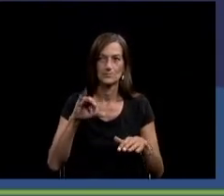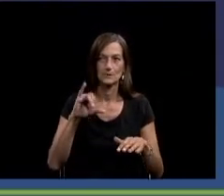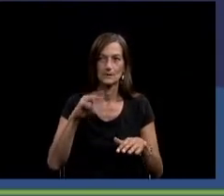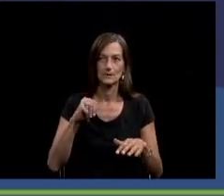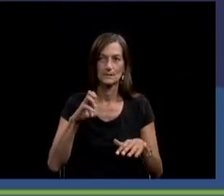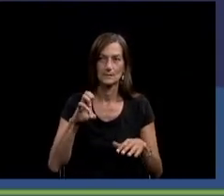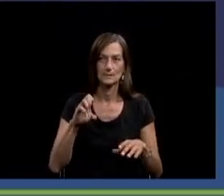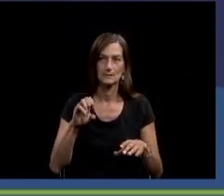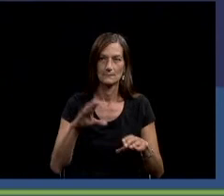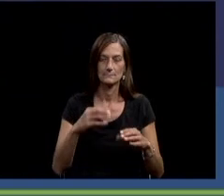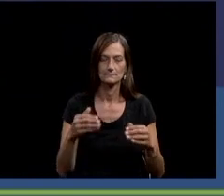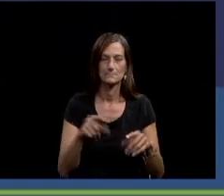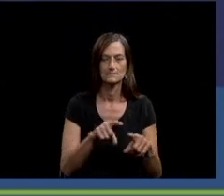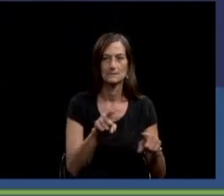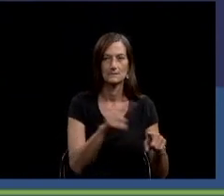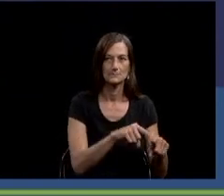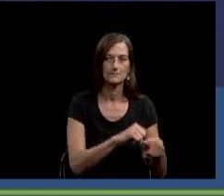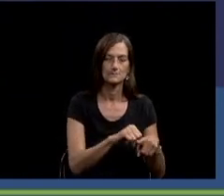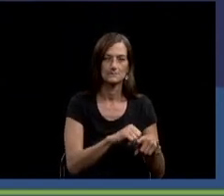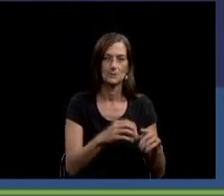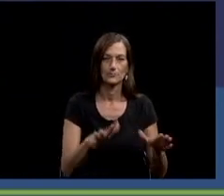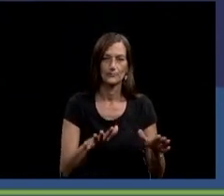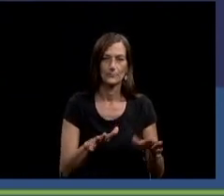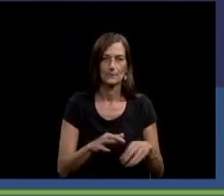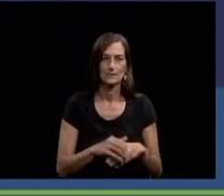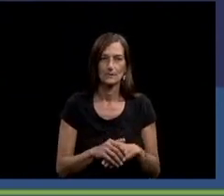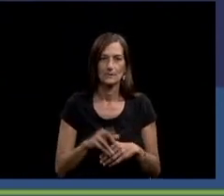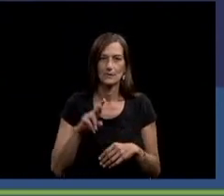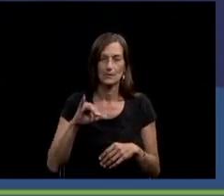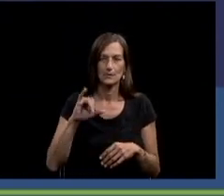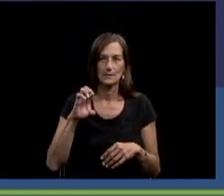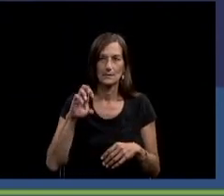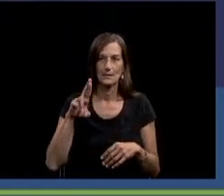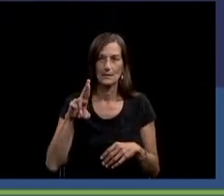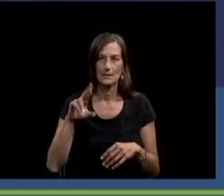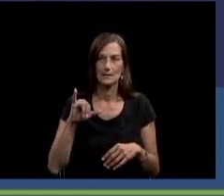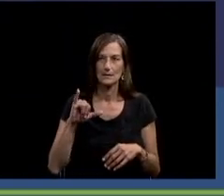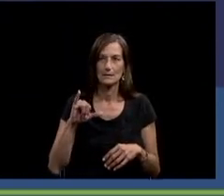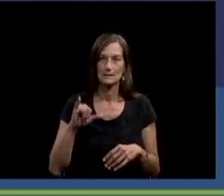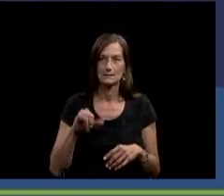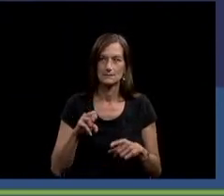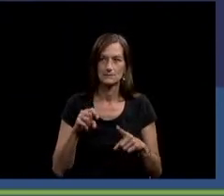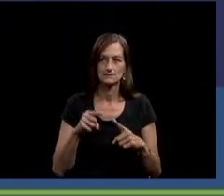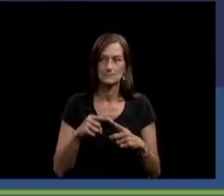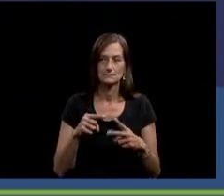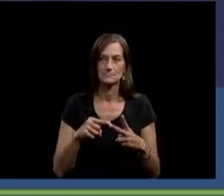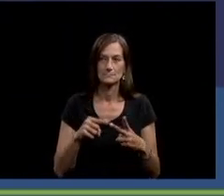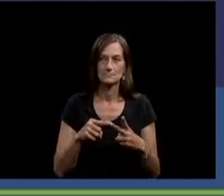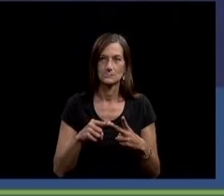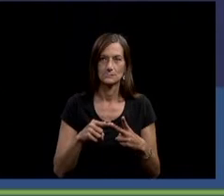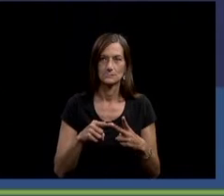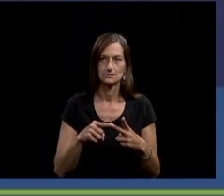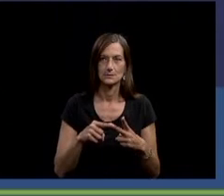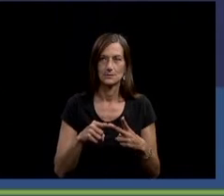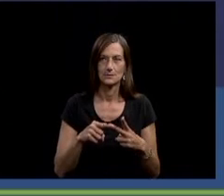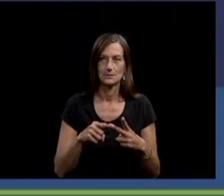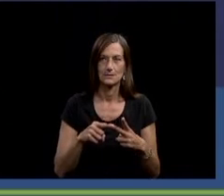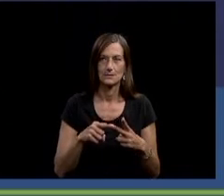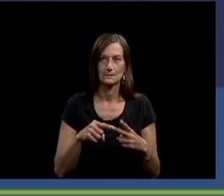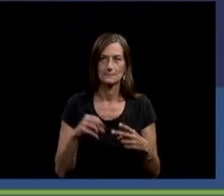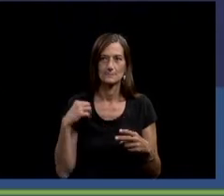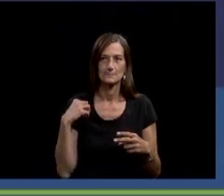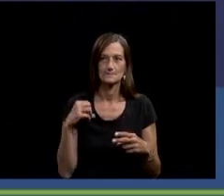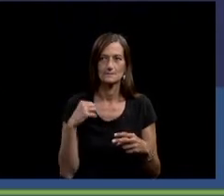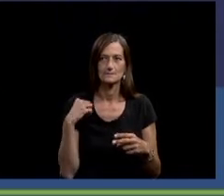training, I think y'all are aware that I took some of our staff out to San Jose to look at a training program in San